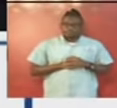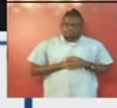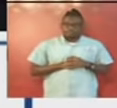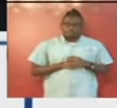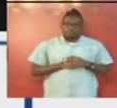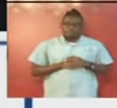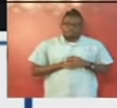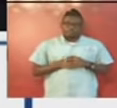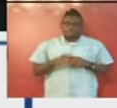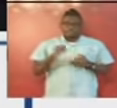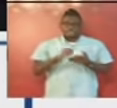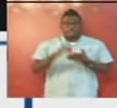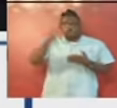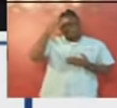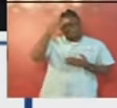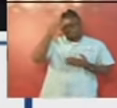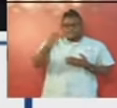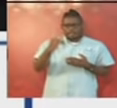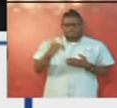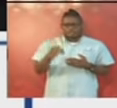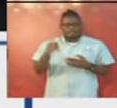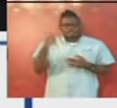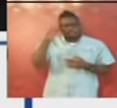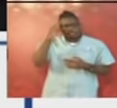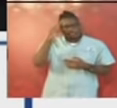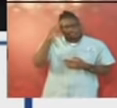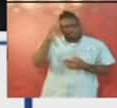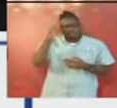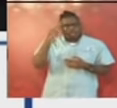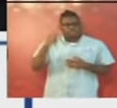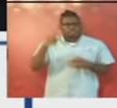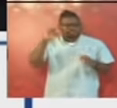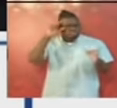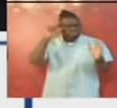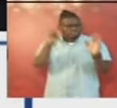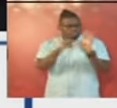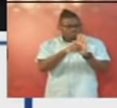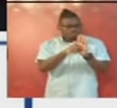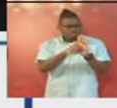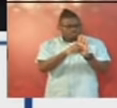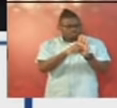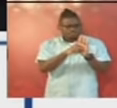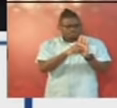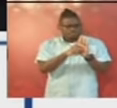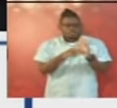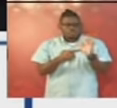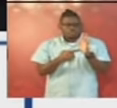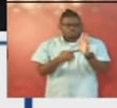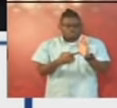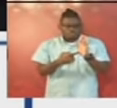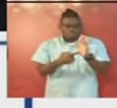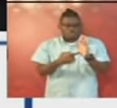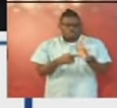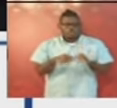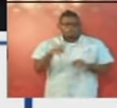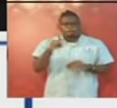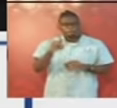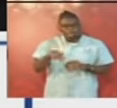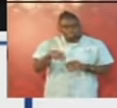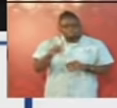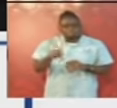That's why we just thought that these slides, in terms of monitoring of your blood sugar, your blood pressure,